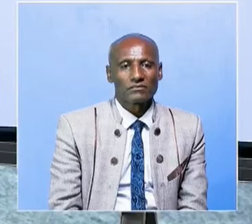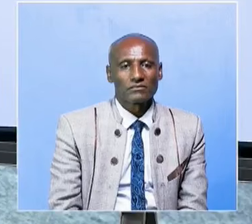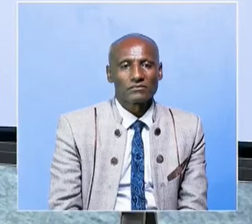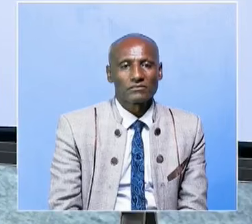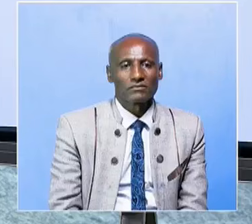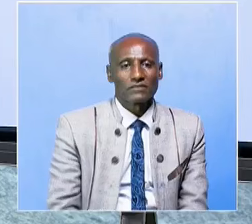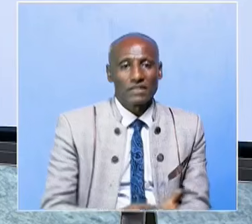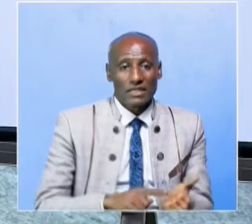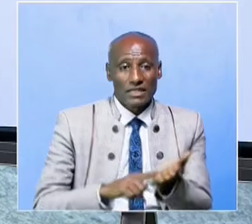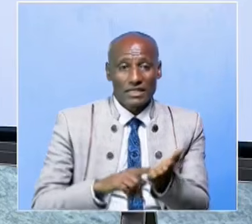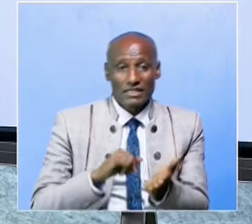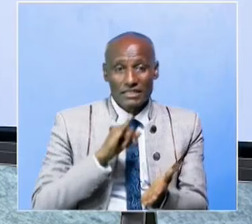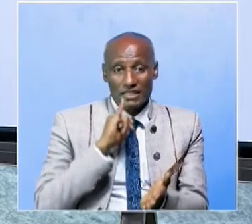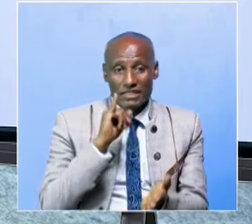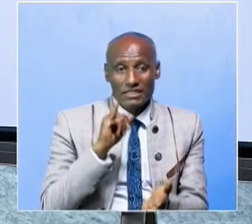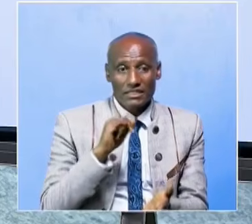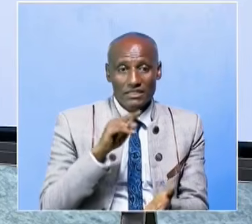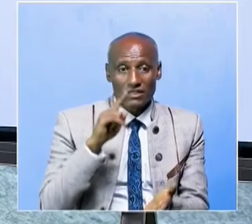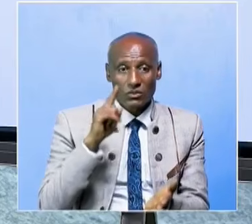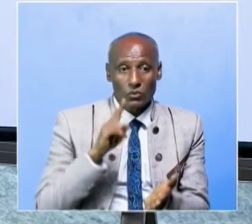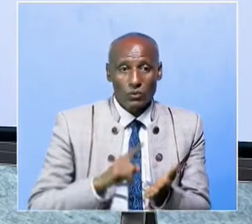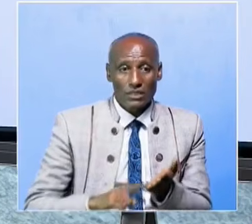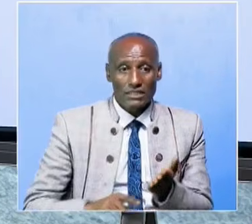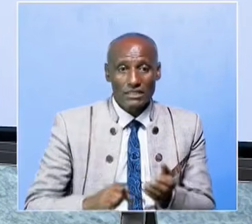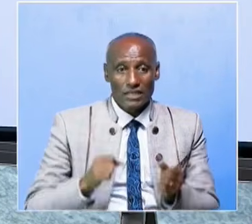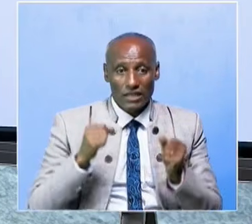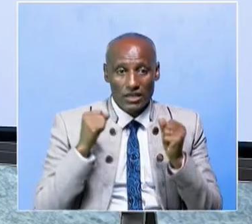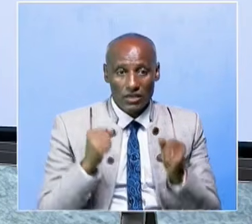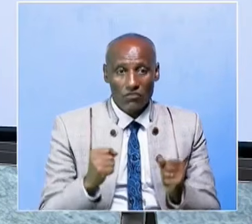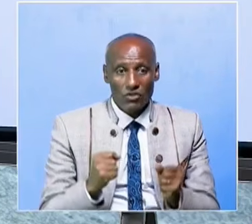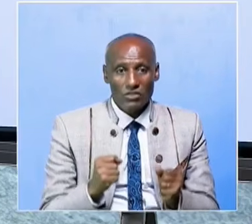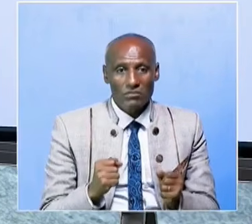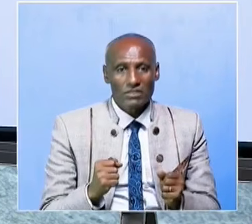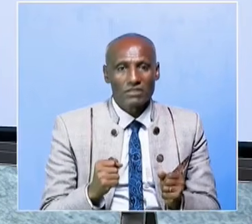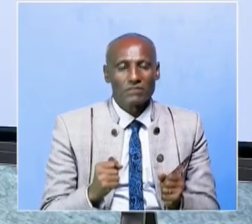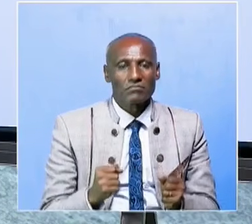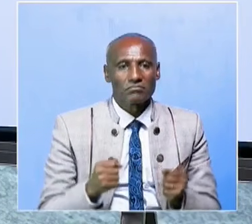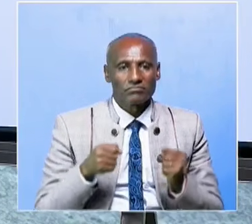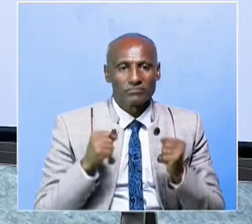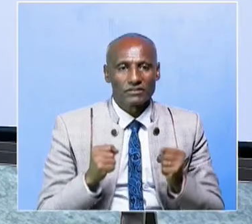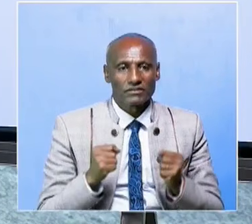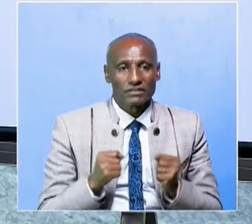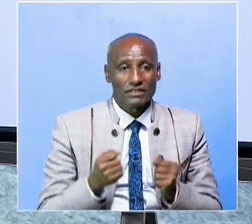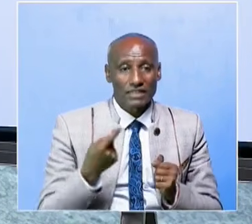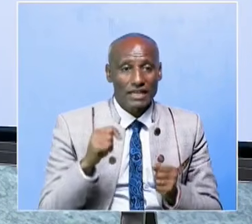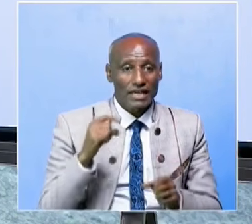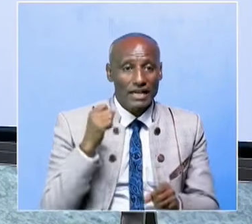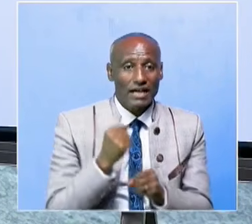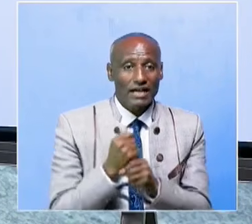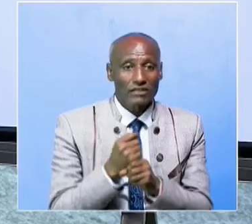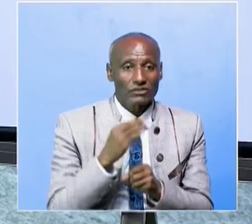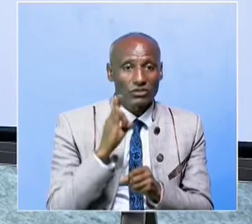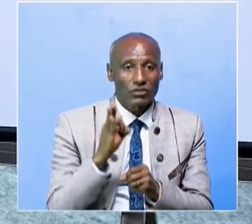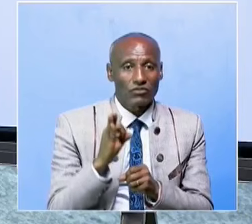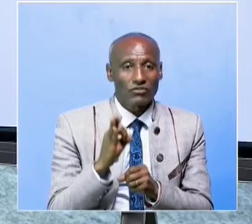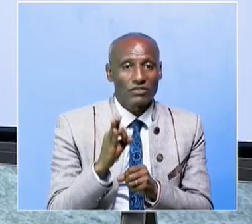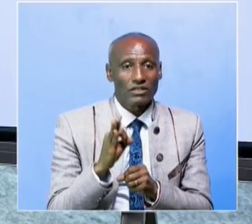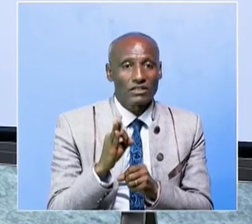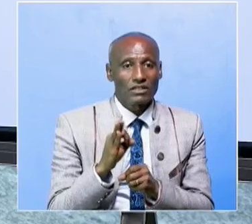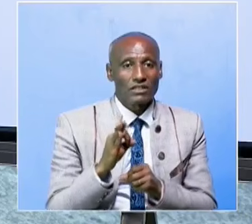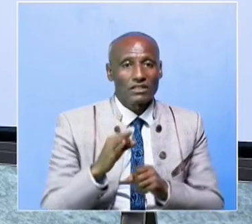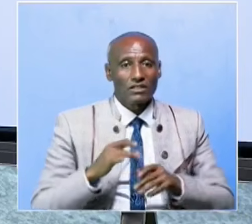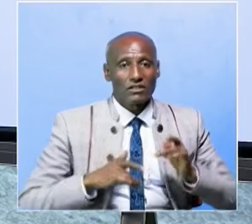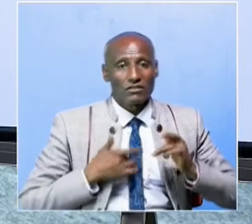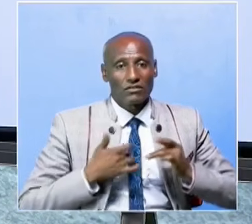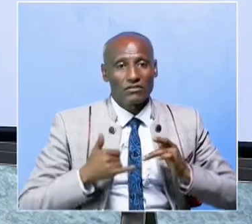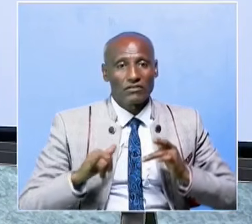This is what reinforce means. To reinforce means the act of what? Having a